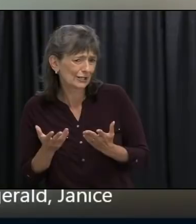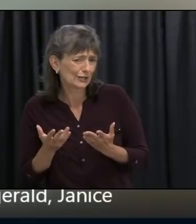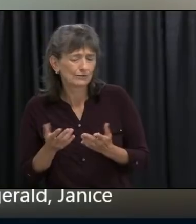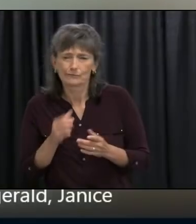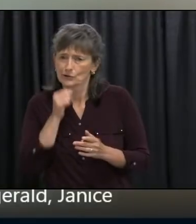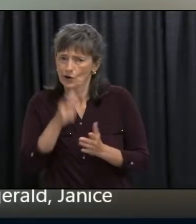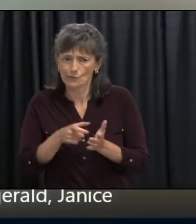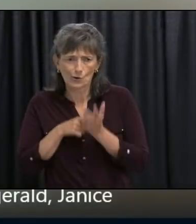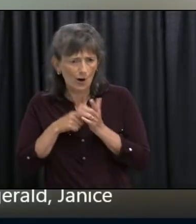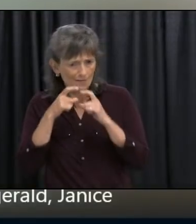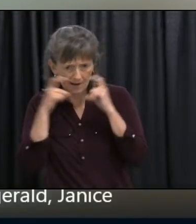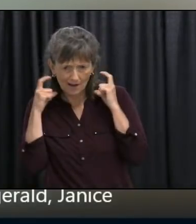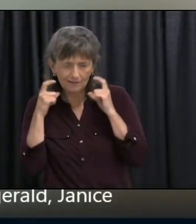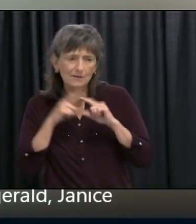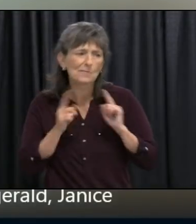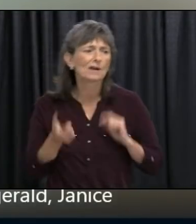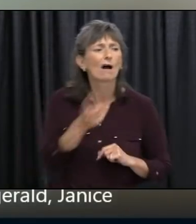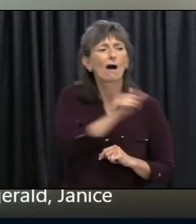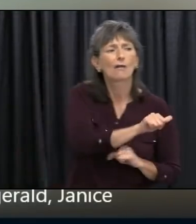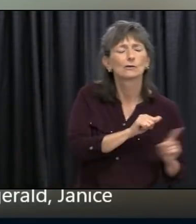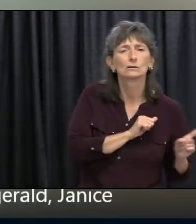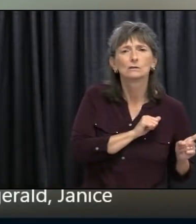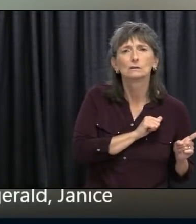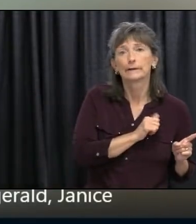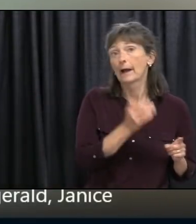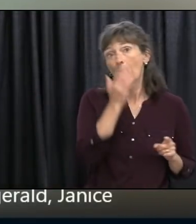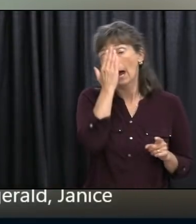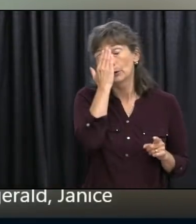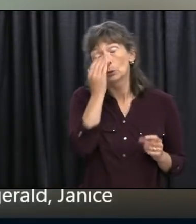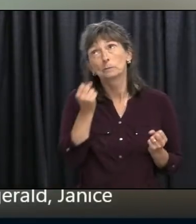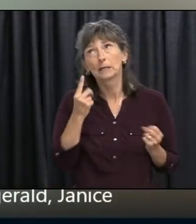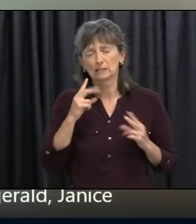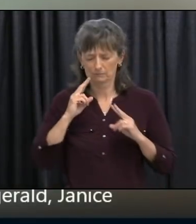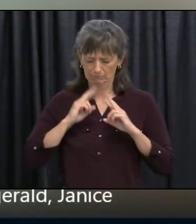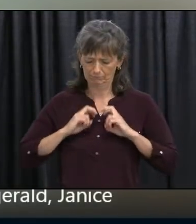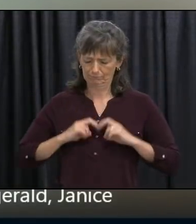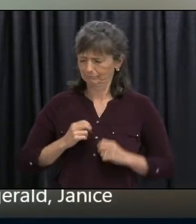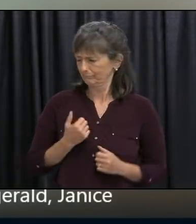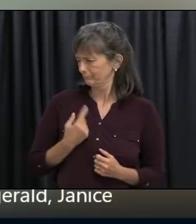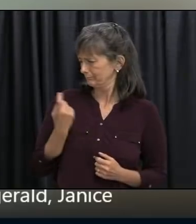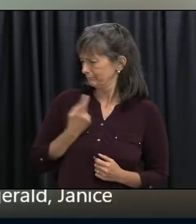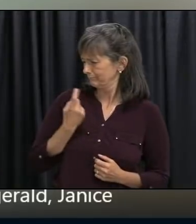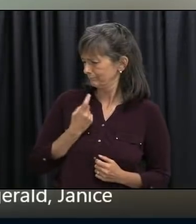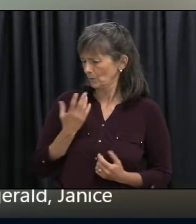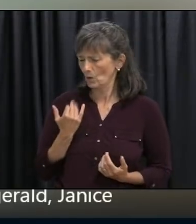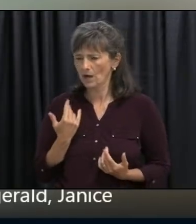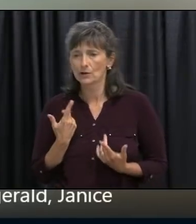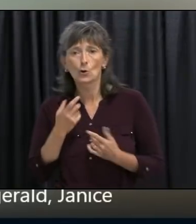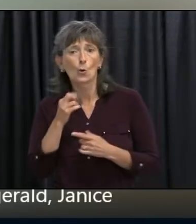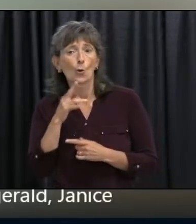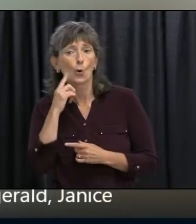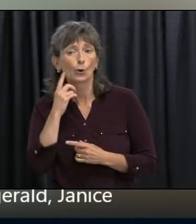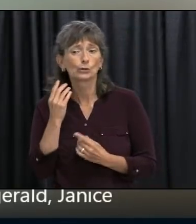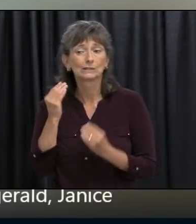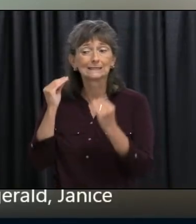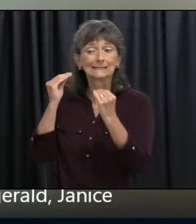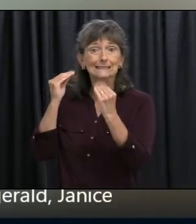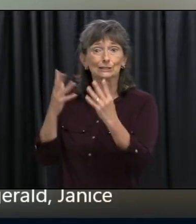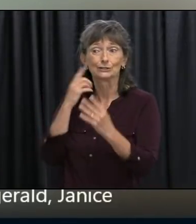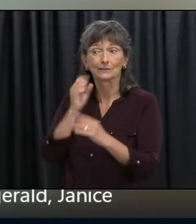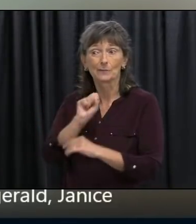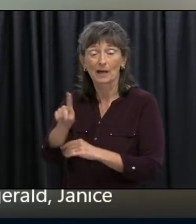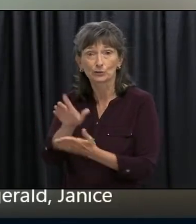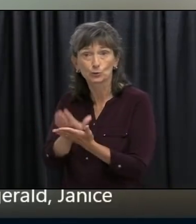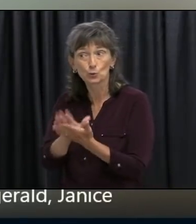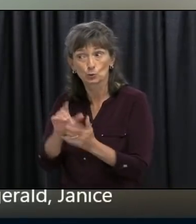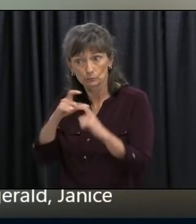we're not going to do it for now here versus another place? Just, I'm sure there's a lot of people who are asking that question, music teachers specifically in this province, as we approach going back to